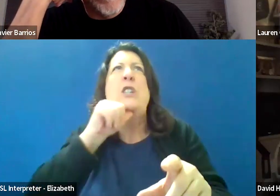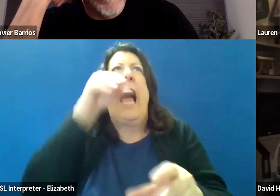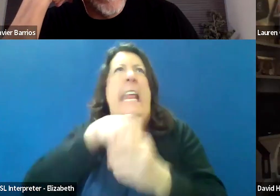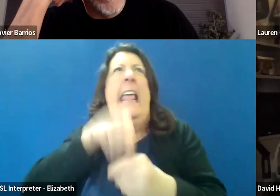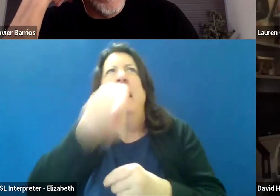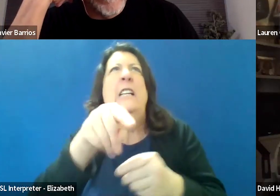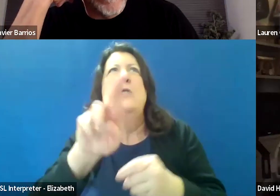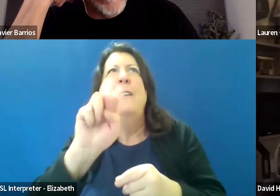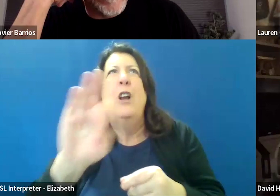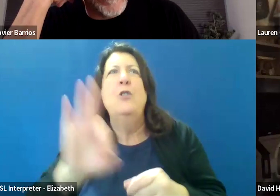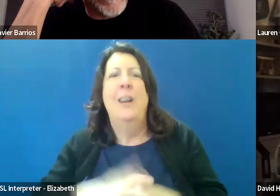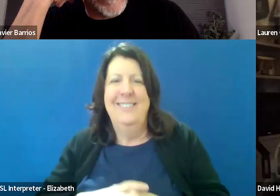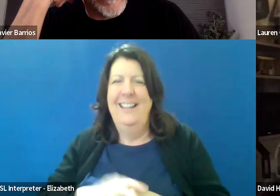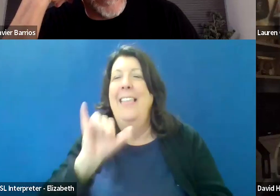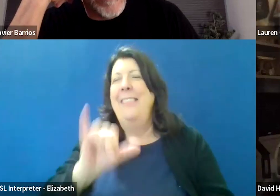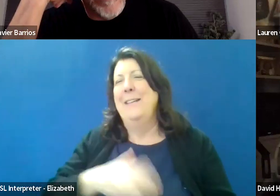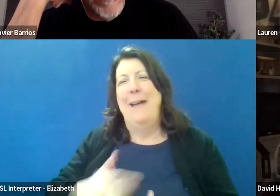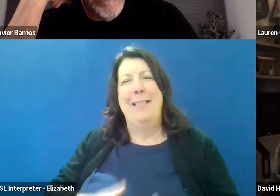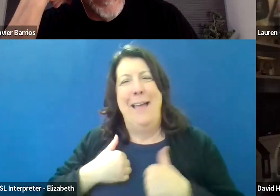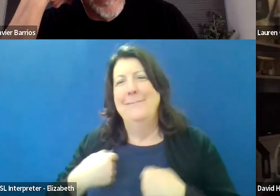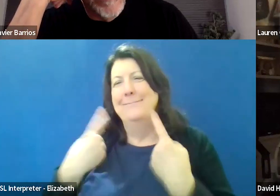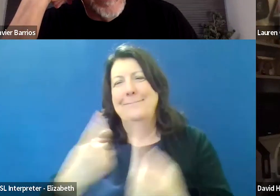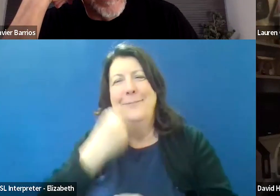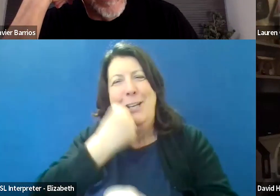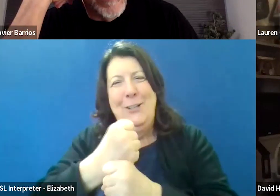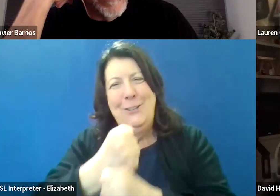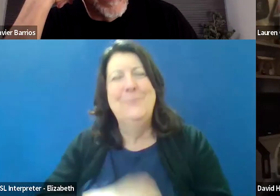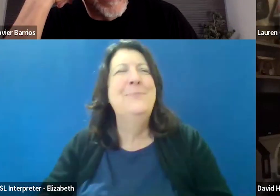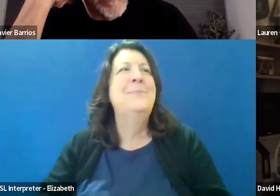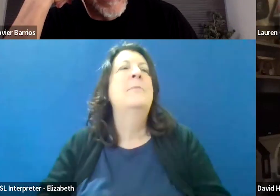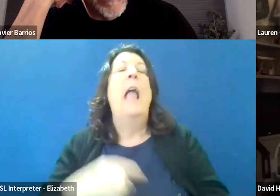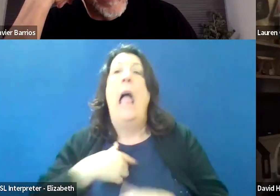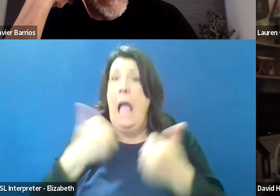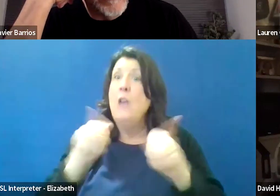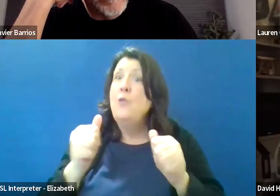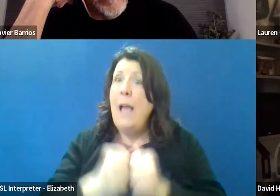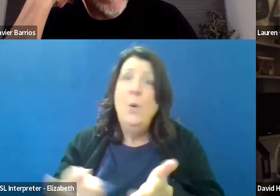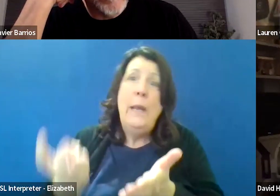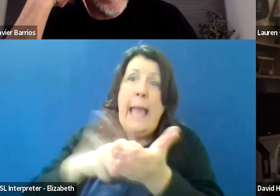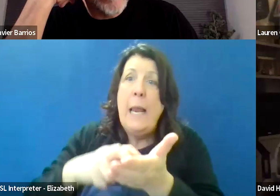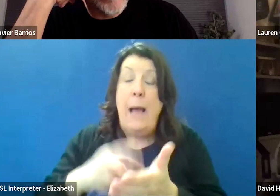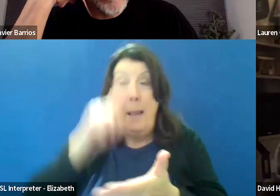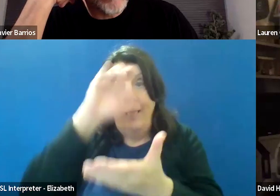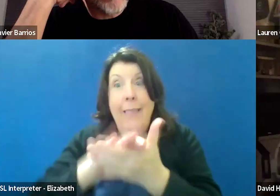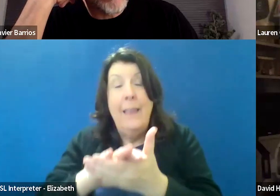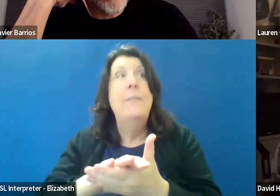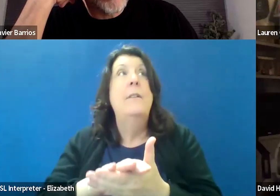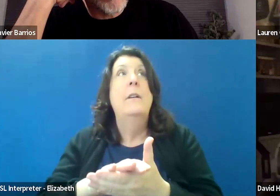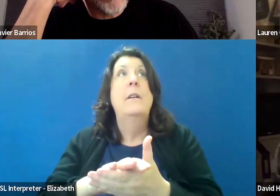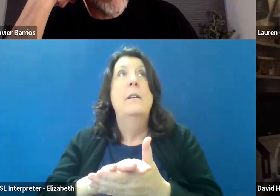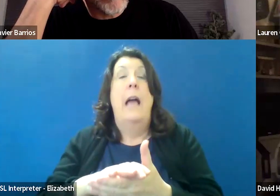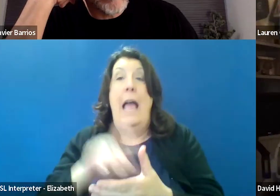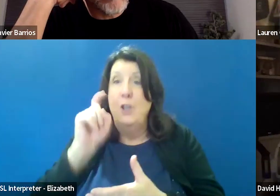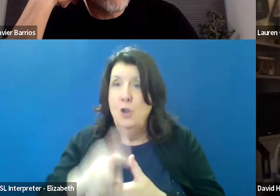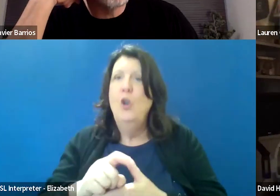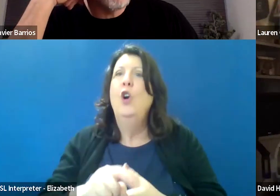life for years. Yeah, you know, I mean, I try to get up. I'm a believer as a writer in making your bed. I come